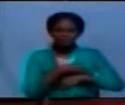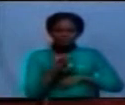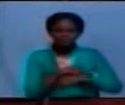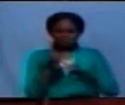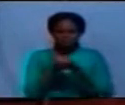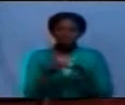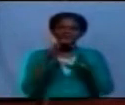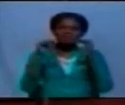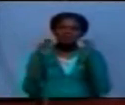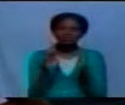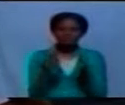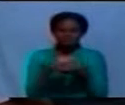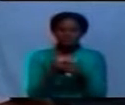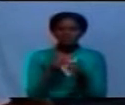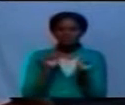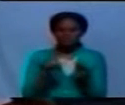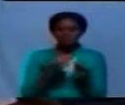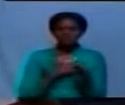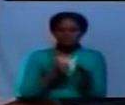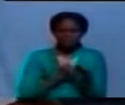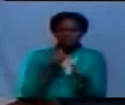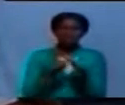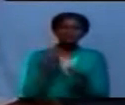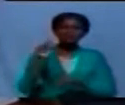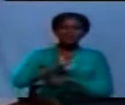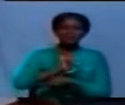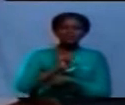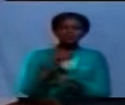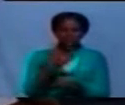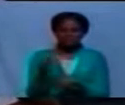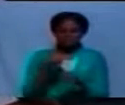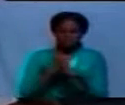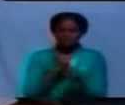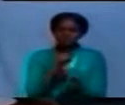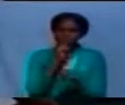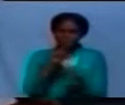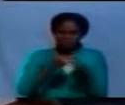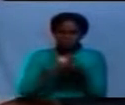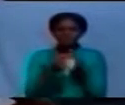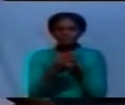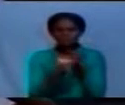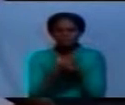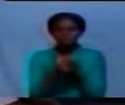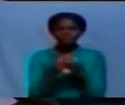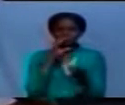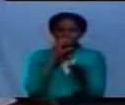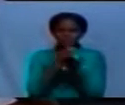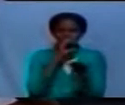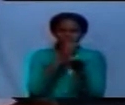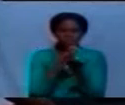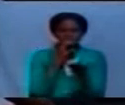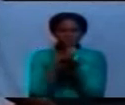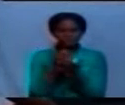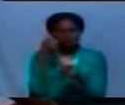form of a house? How can I cut my daily expenses to make sure that I start saving for a packet of cement? I start saving